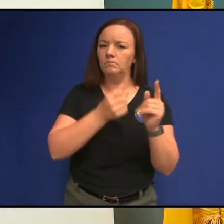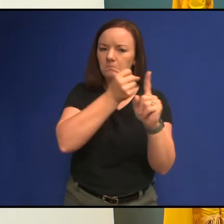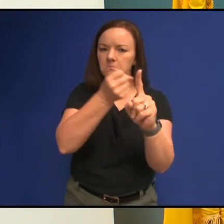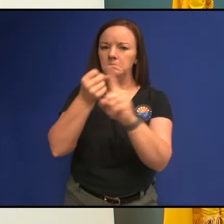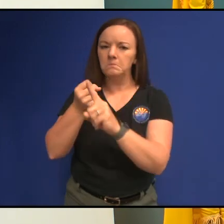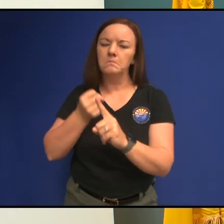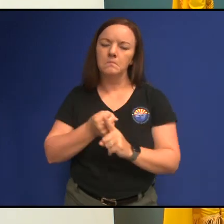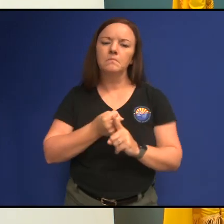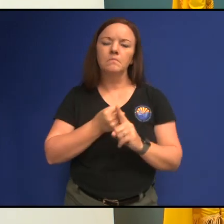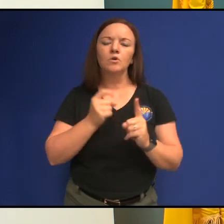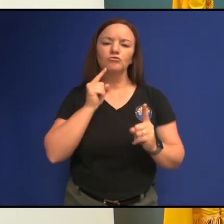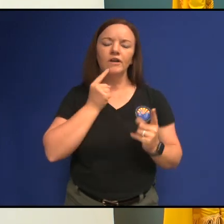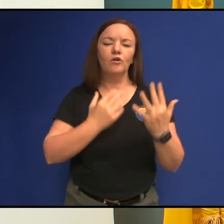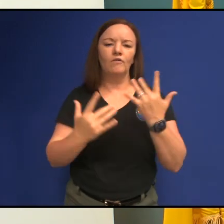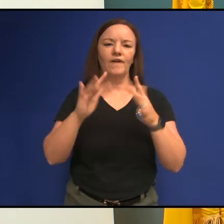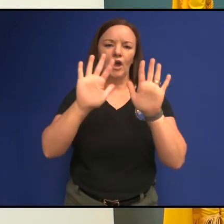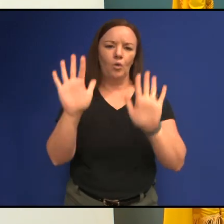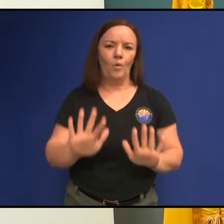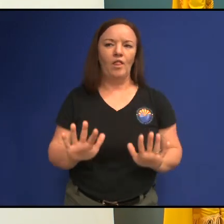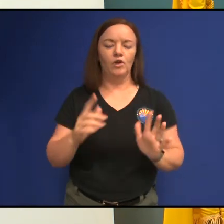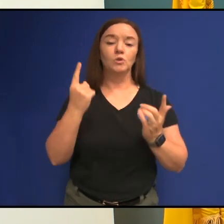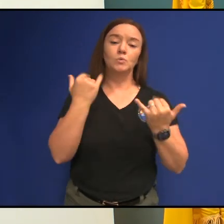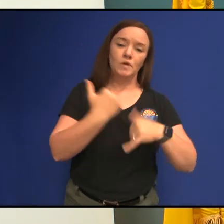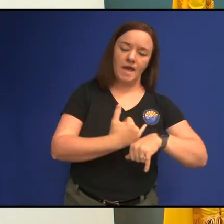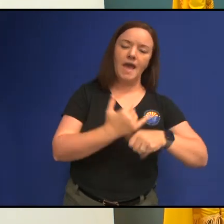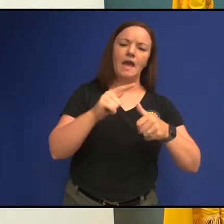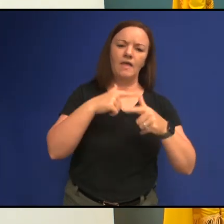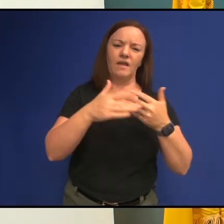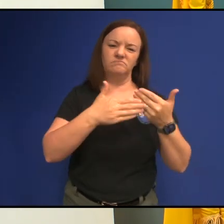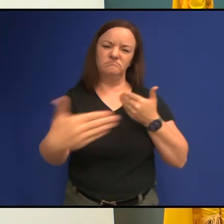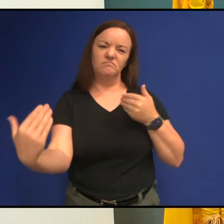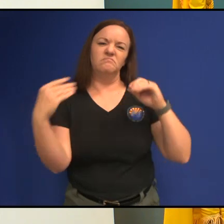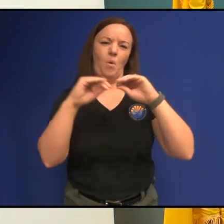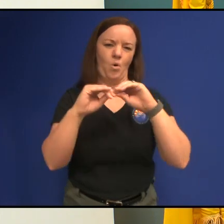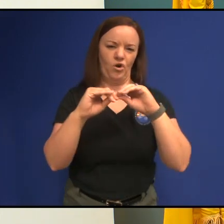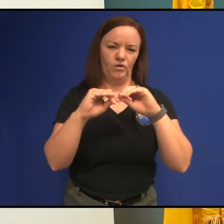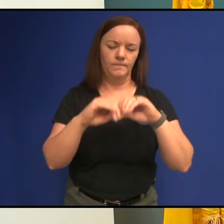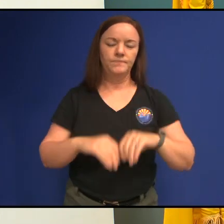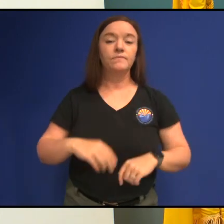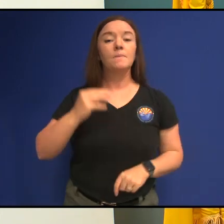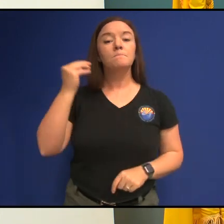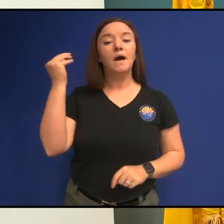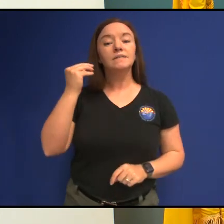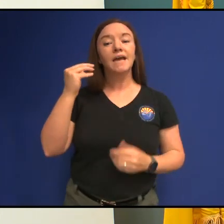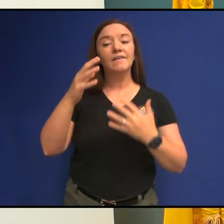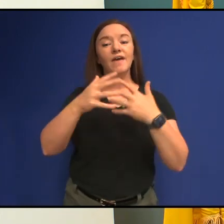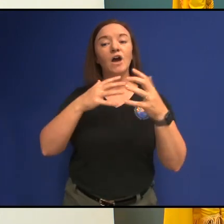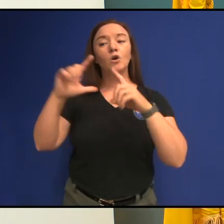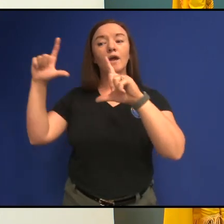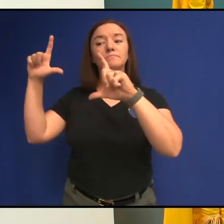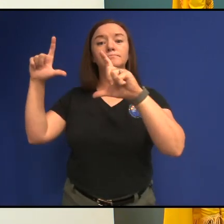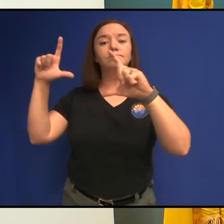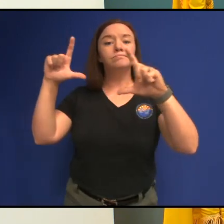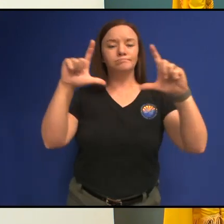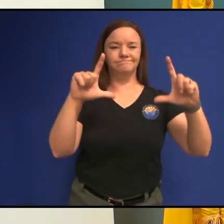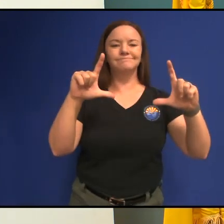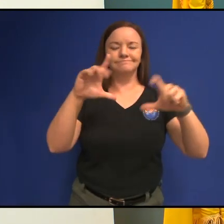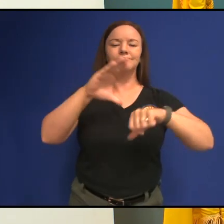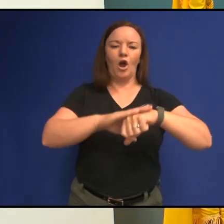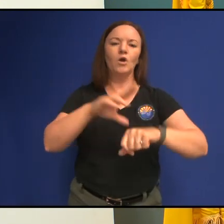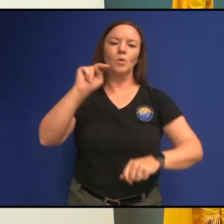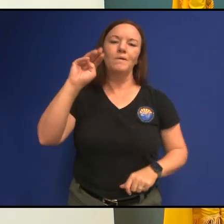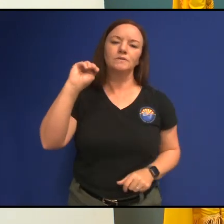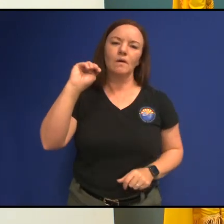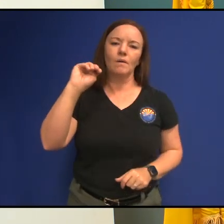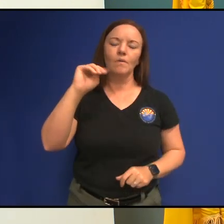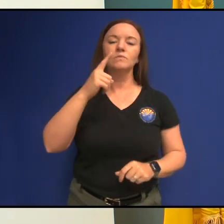start to move into a more critical fire weather period. Monday, that gray area moves over a lot of New Mexico, so red